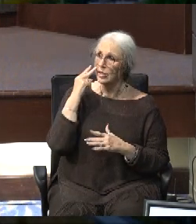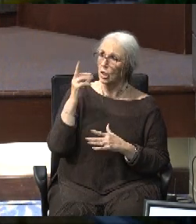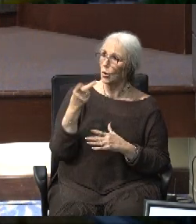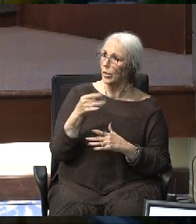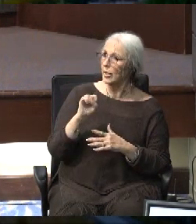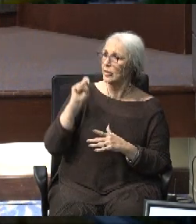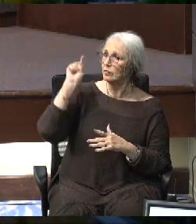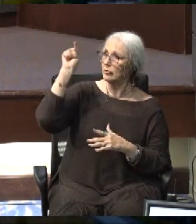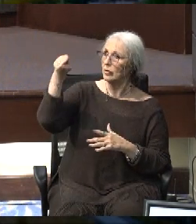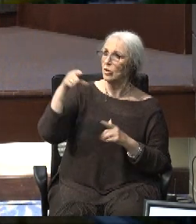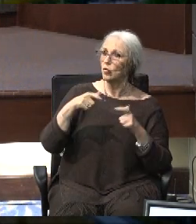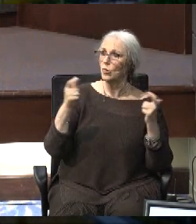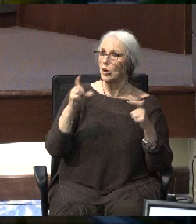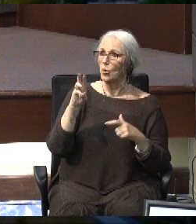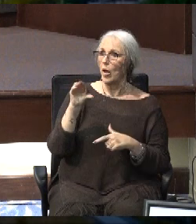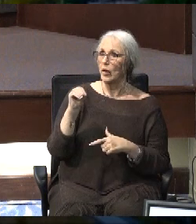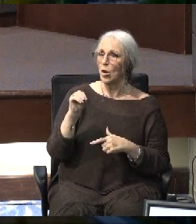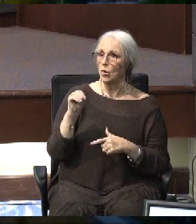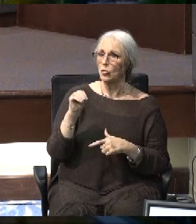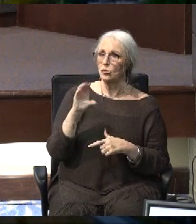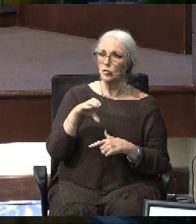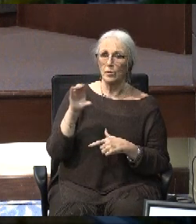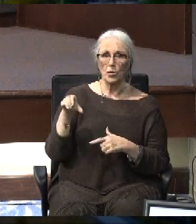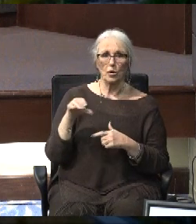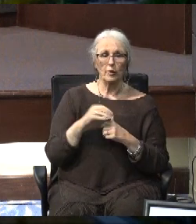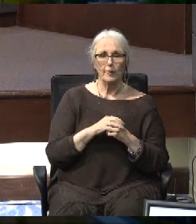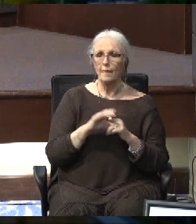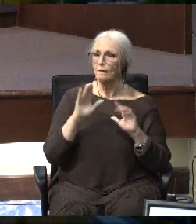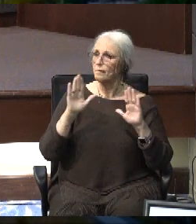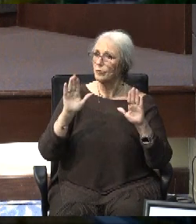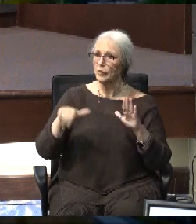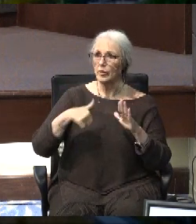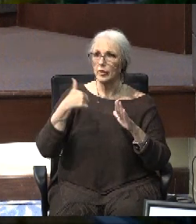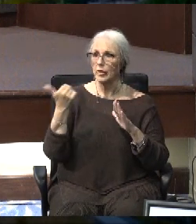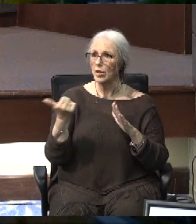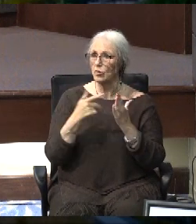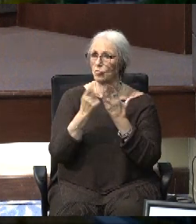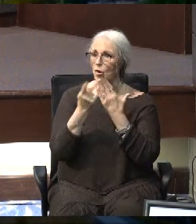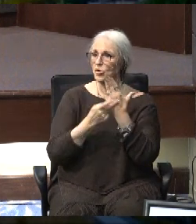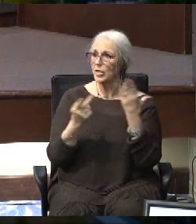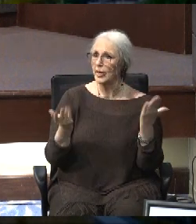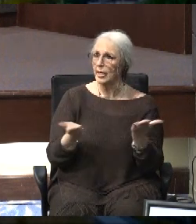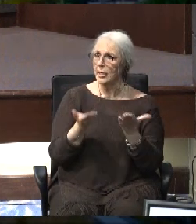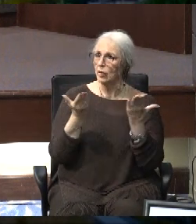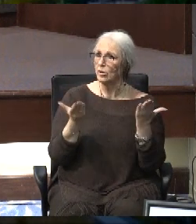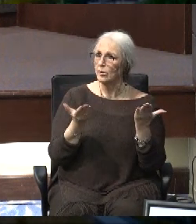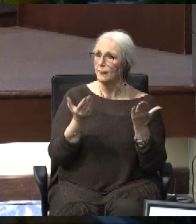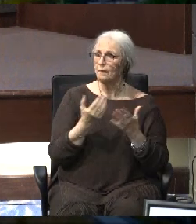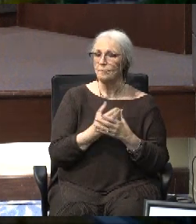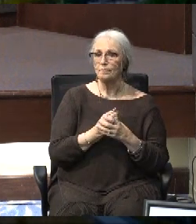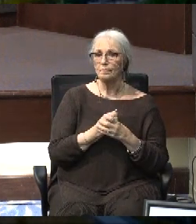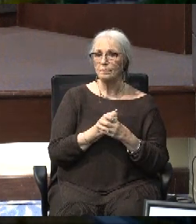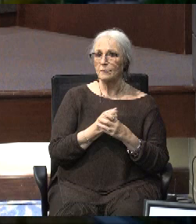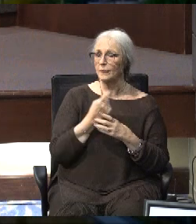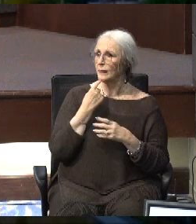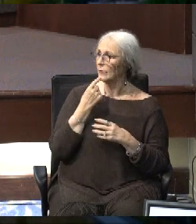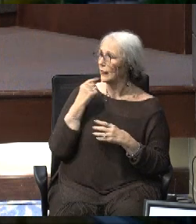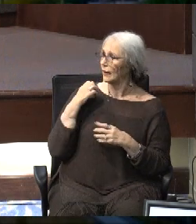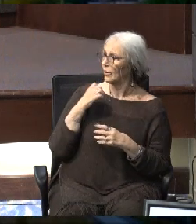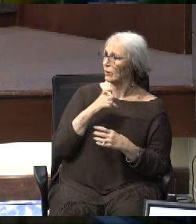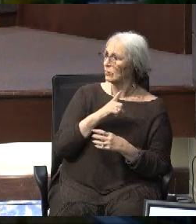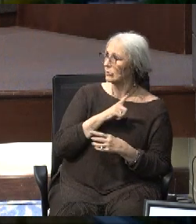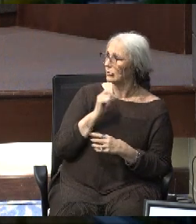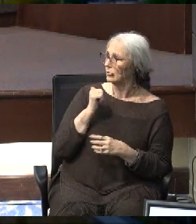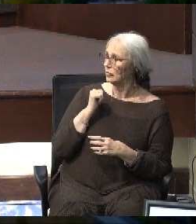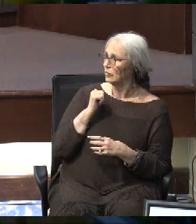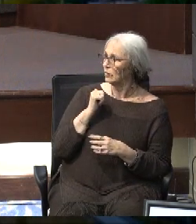Waco Chamber. Thanks, Chris, for another great project here, and welcome any comments from the council. Just chime